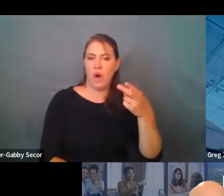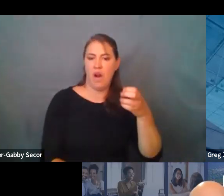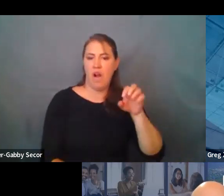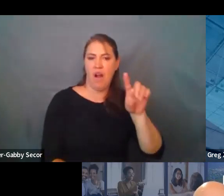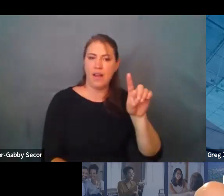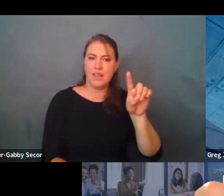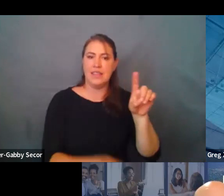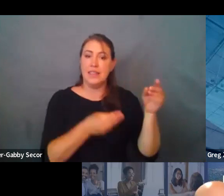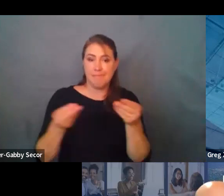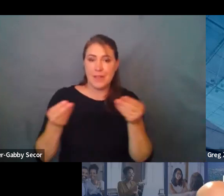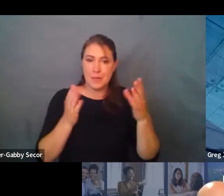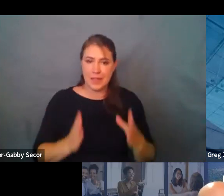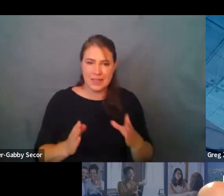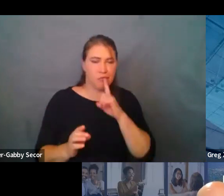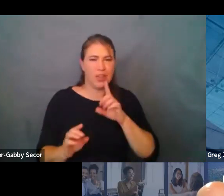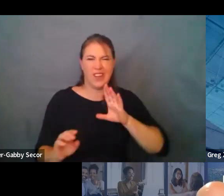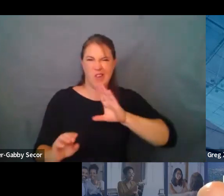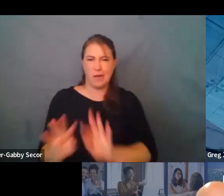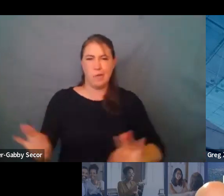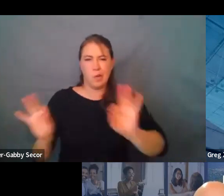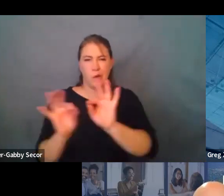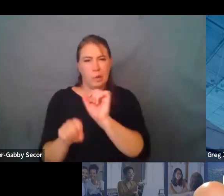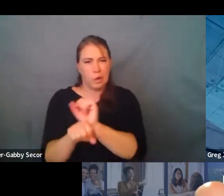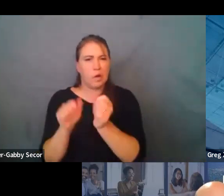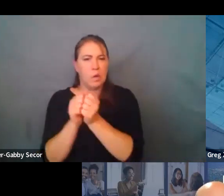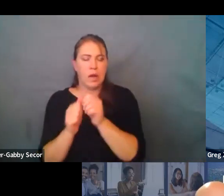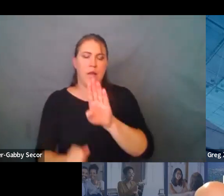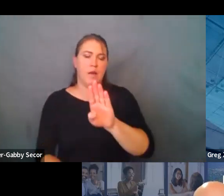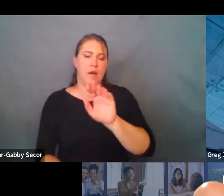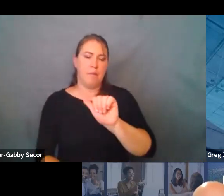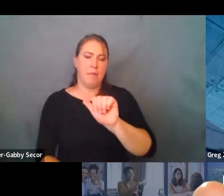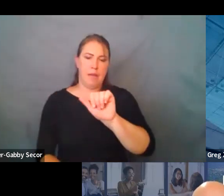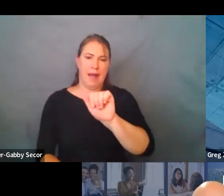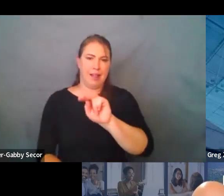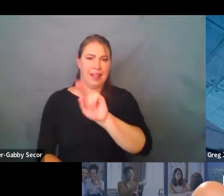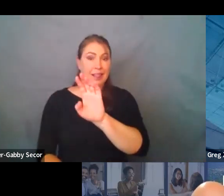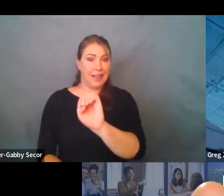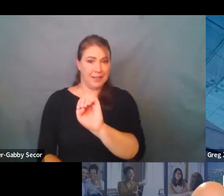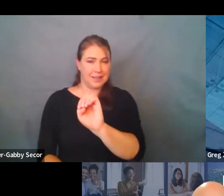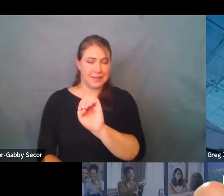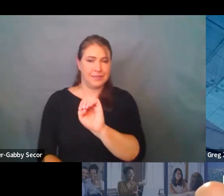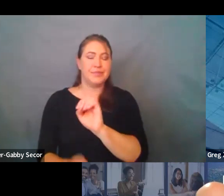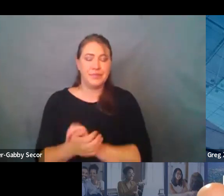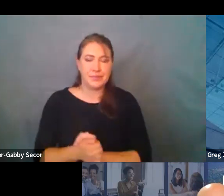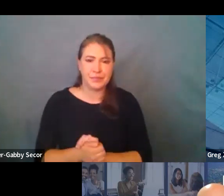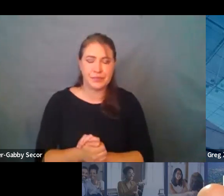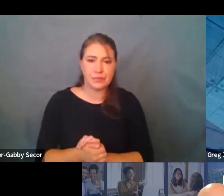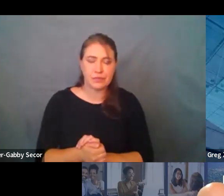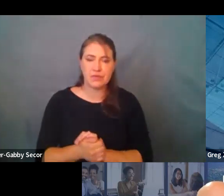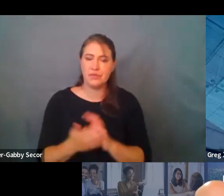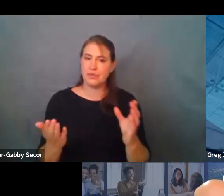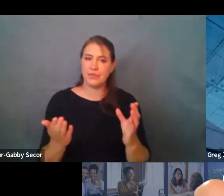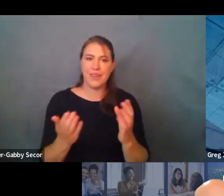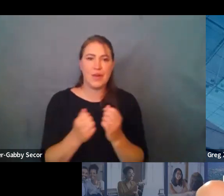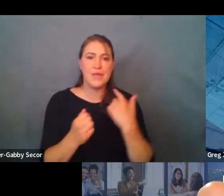her important work at Balance, one of our own intermediaries in the housing counseling movement. So we have